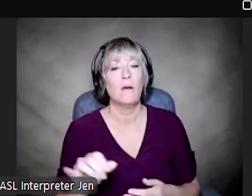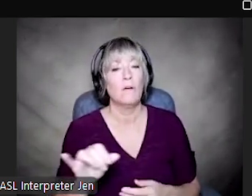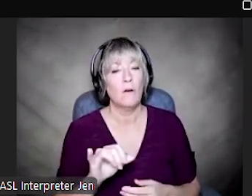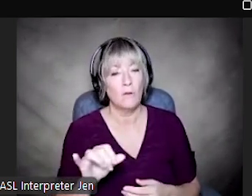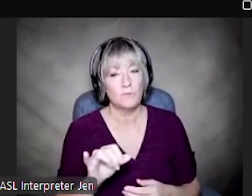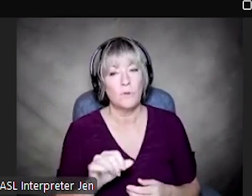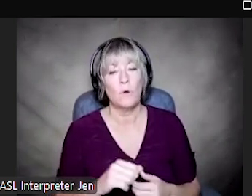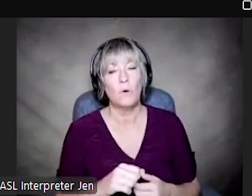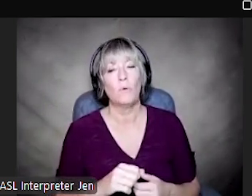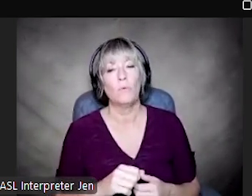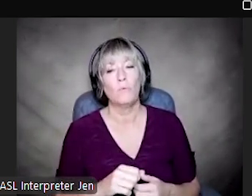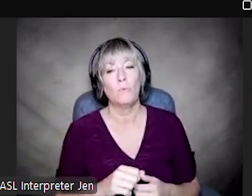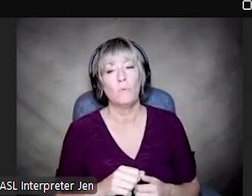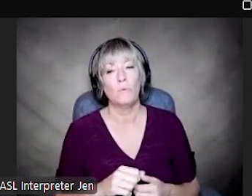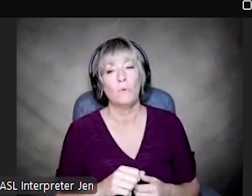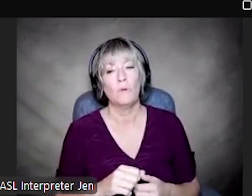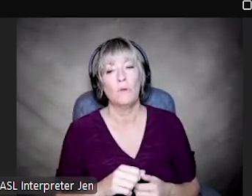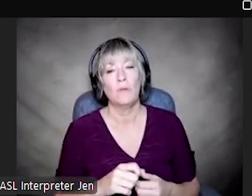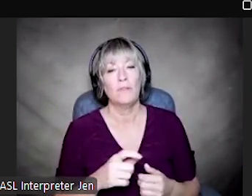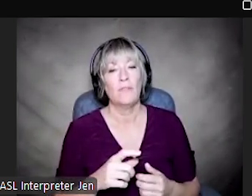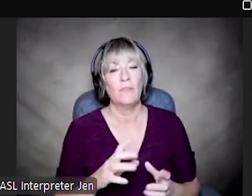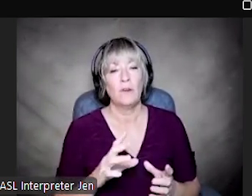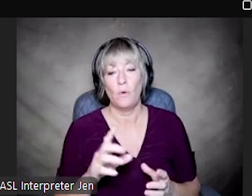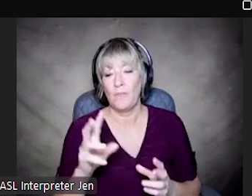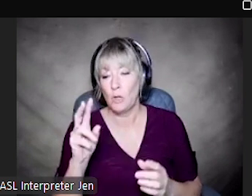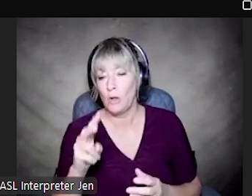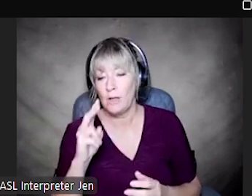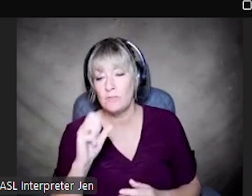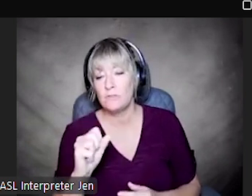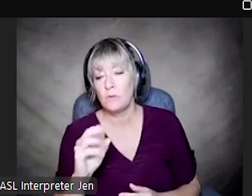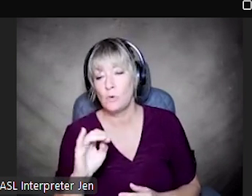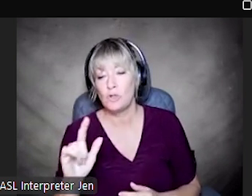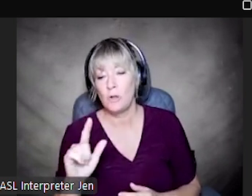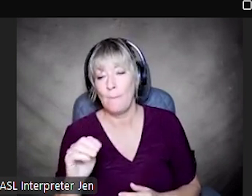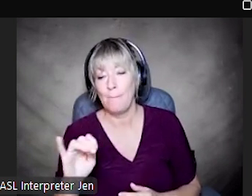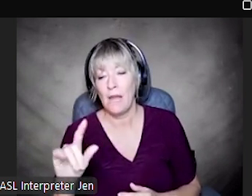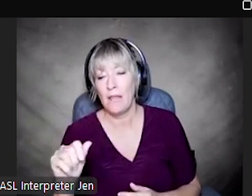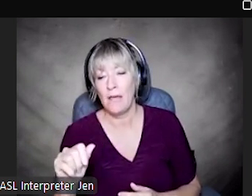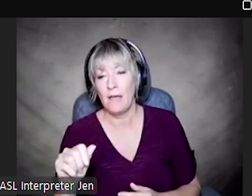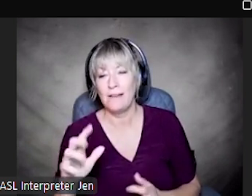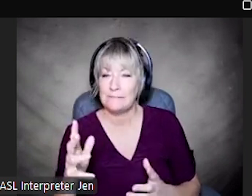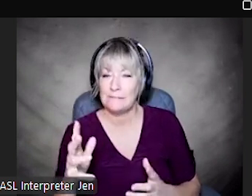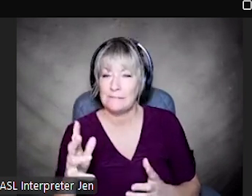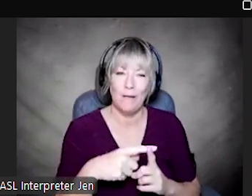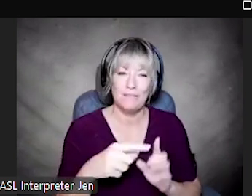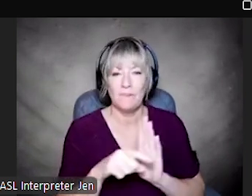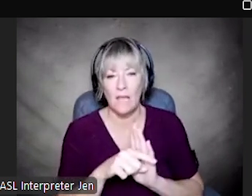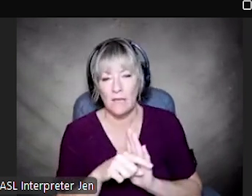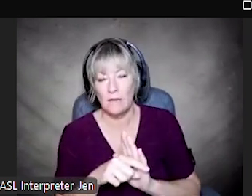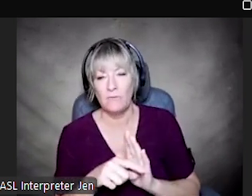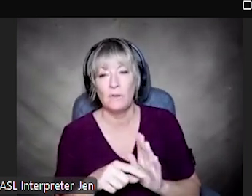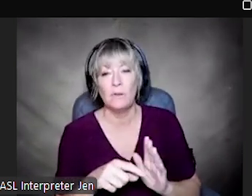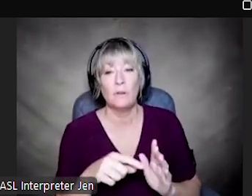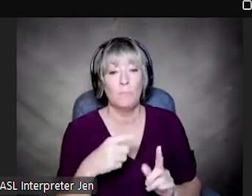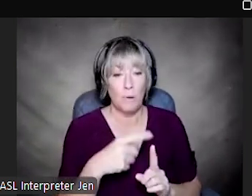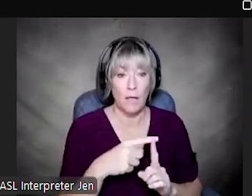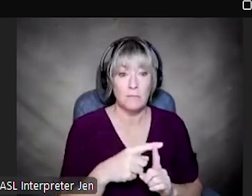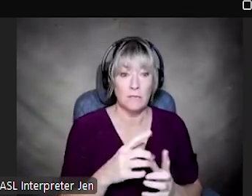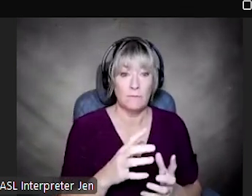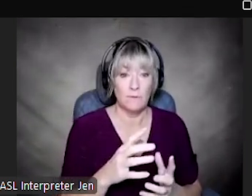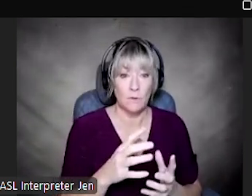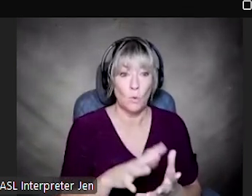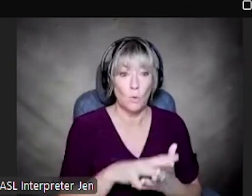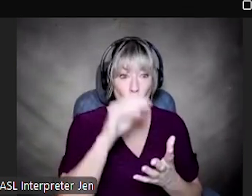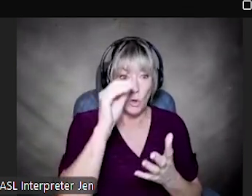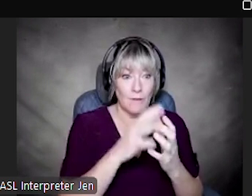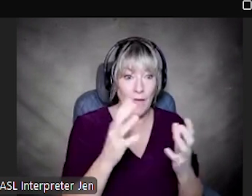also turn to social media as kind of a double-edged sword. In one sense, you get a lot of information